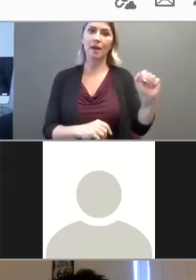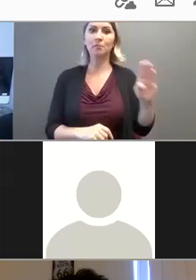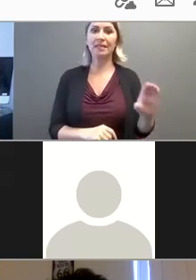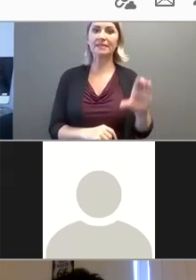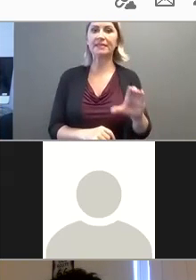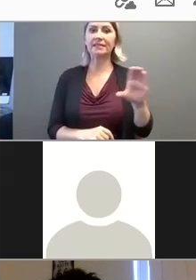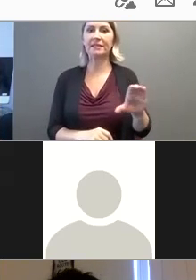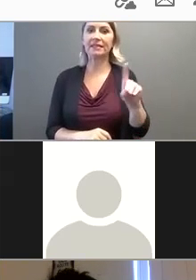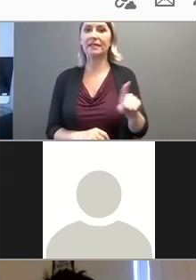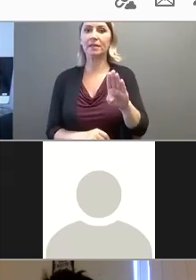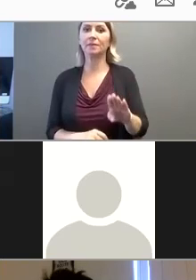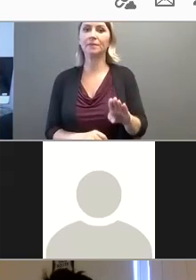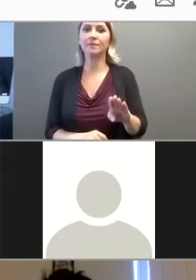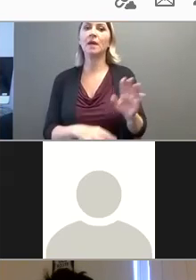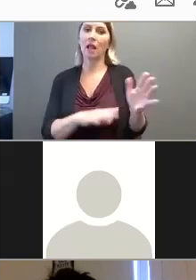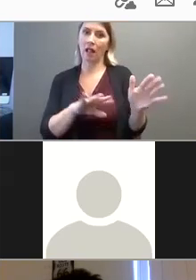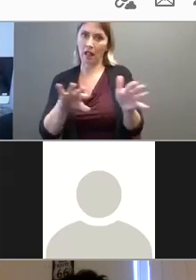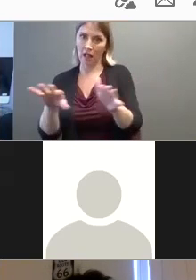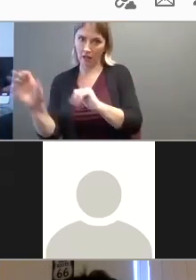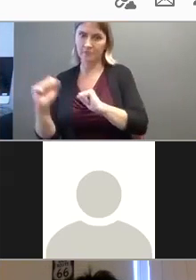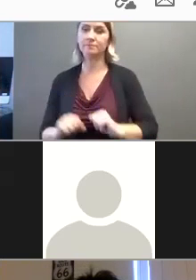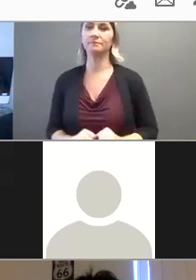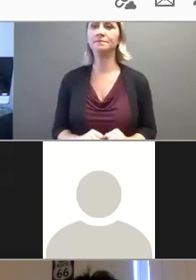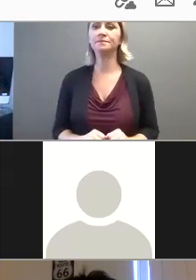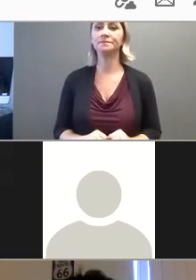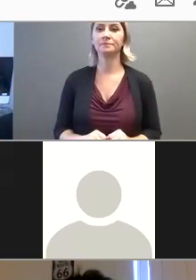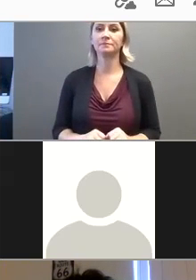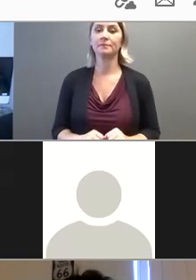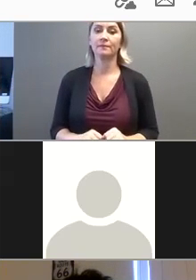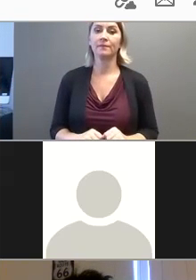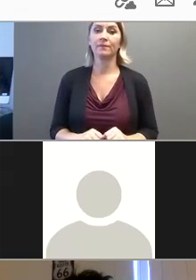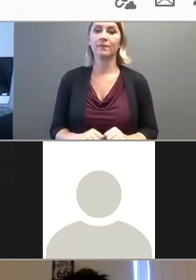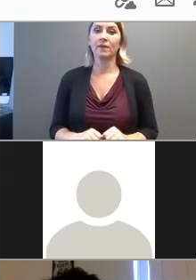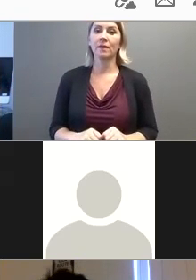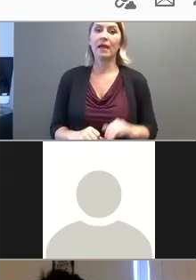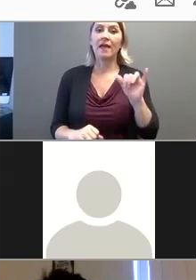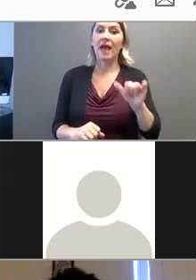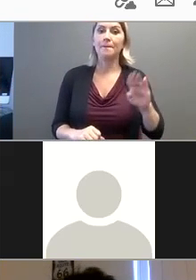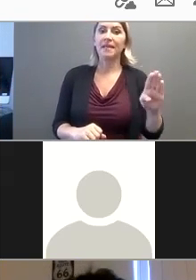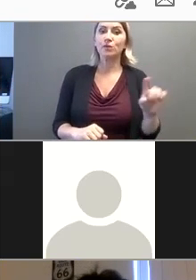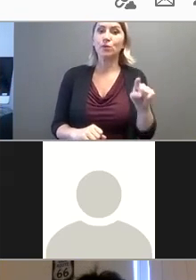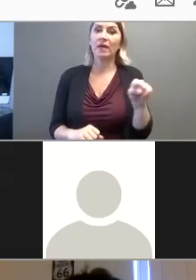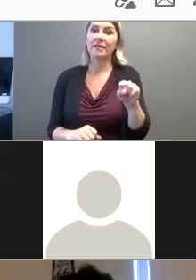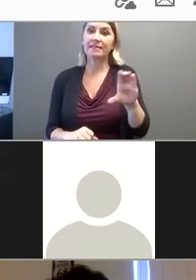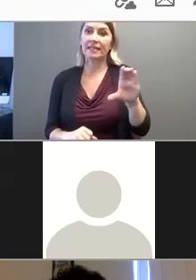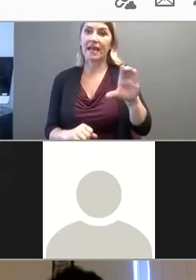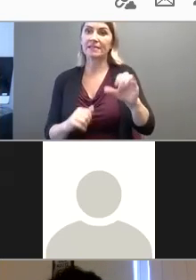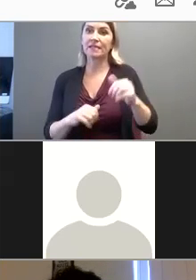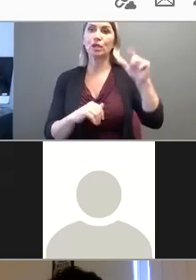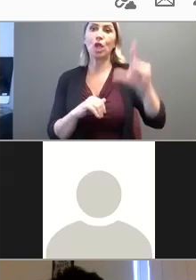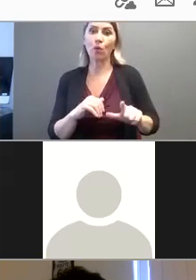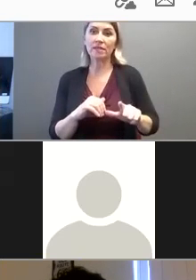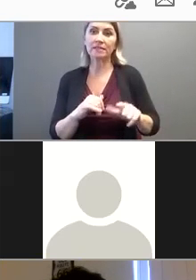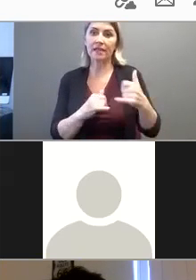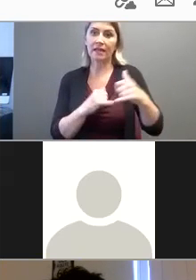order. B to C, then C to D, then B to D, and so on, where B to C has the lowest edge cost. Now,